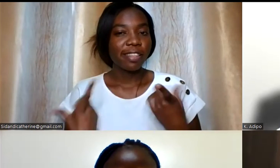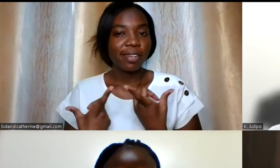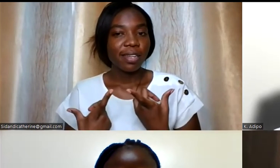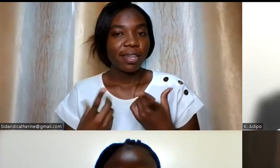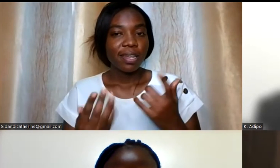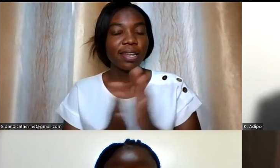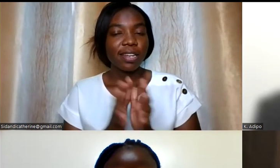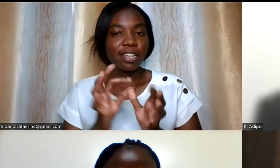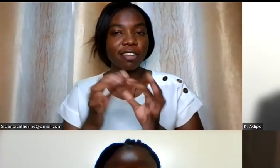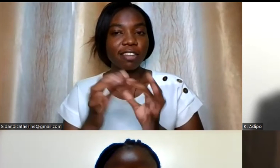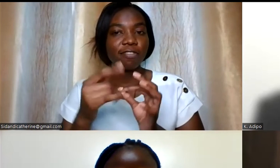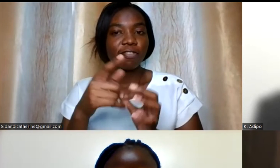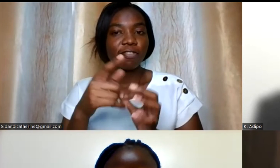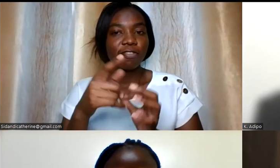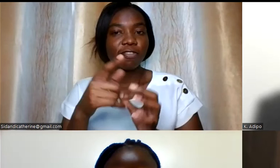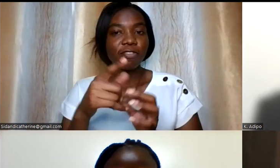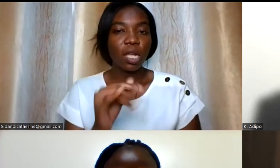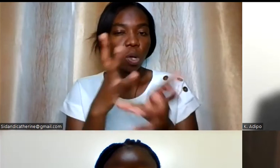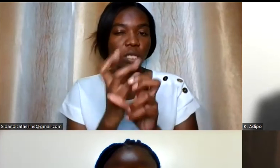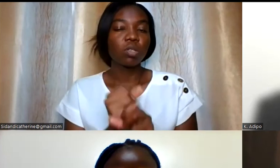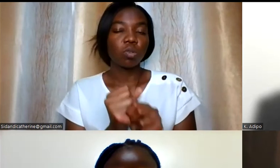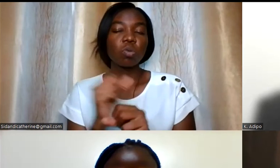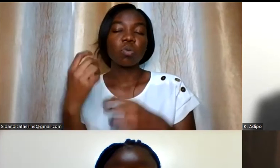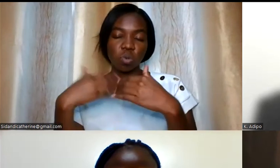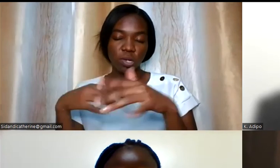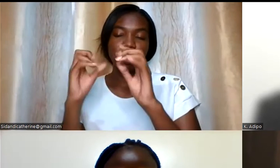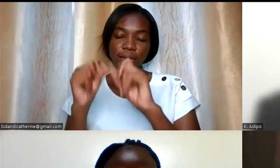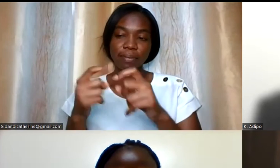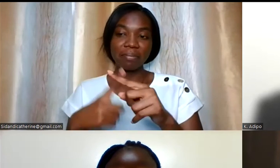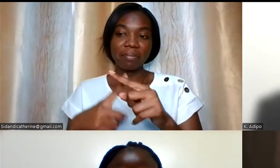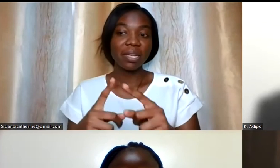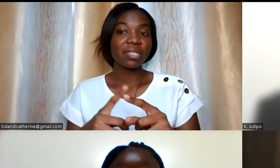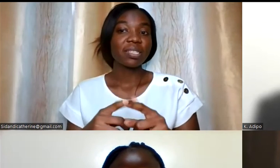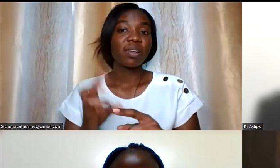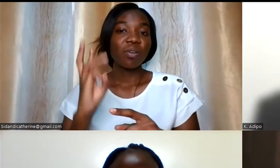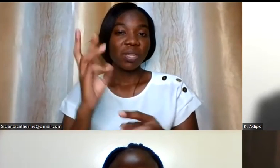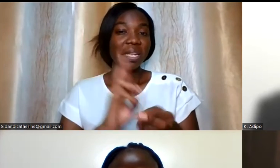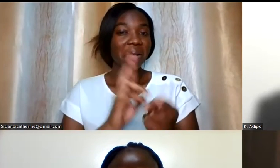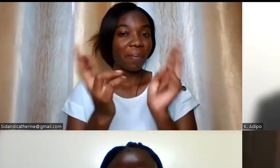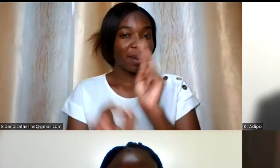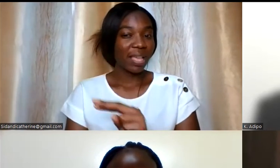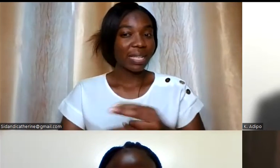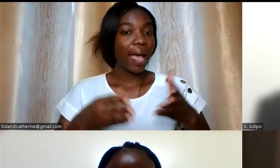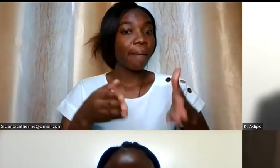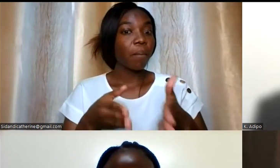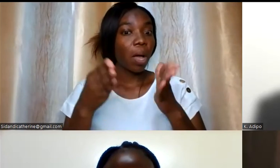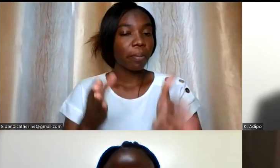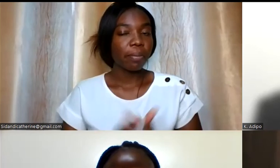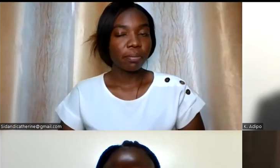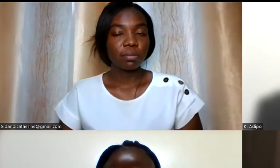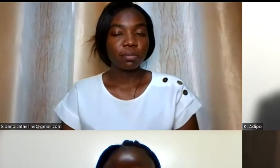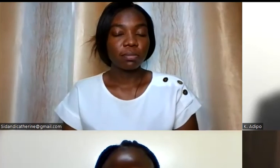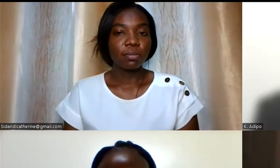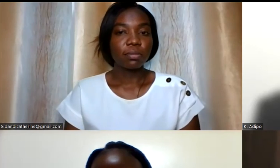that life, the organization loses, yes, but you'll be replaced immediately. But